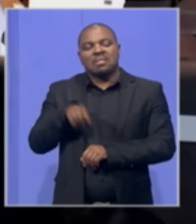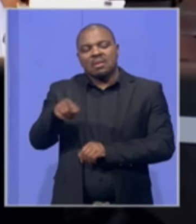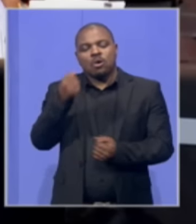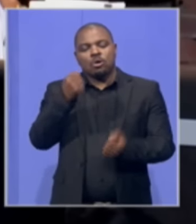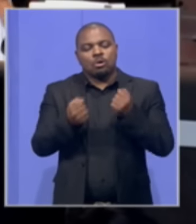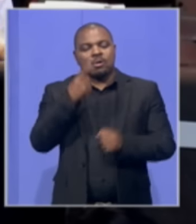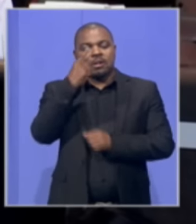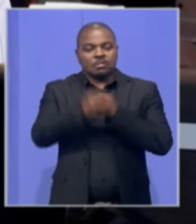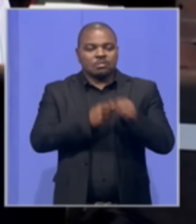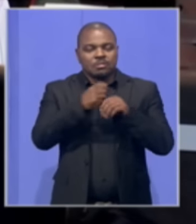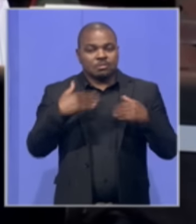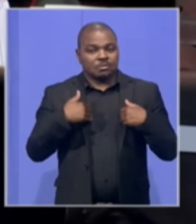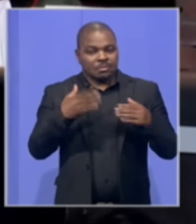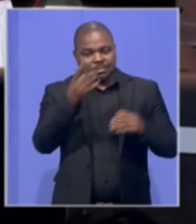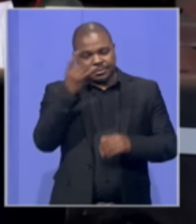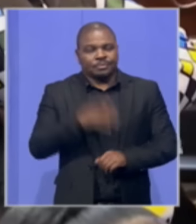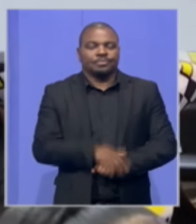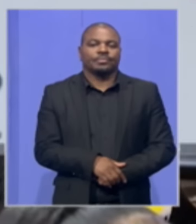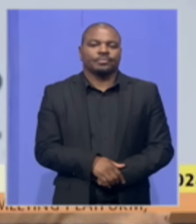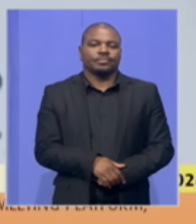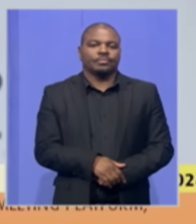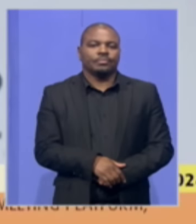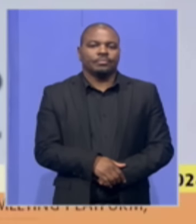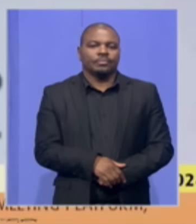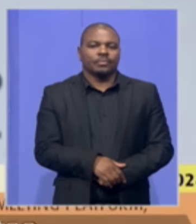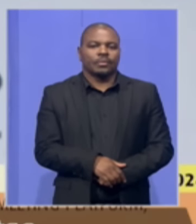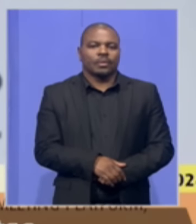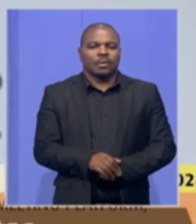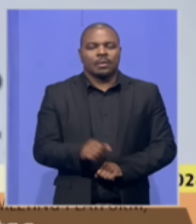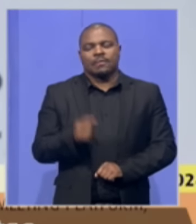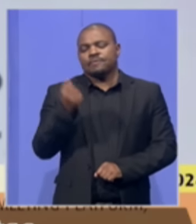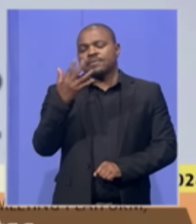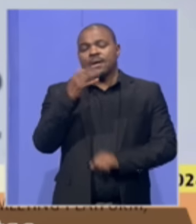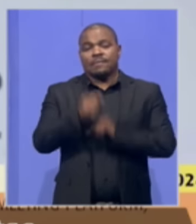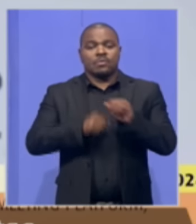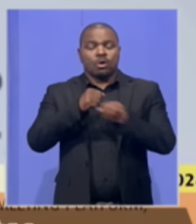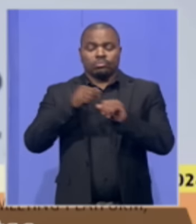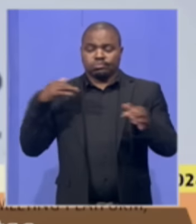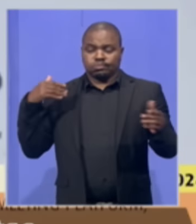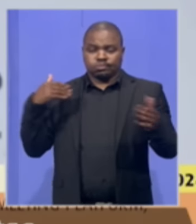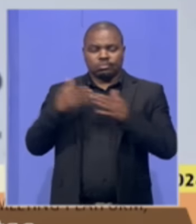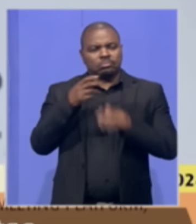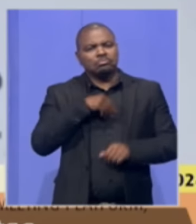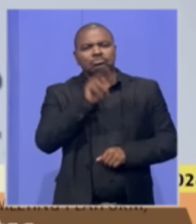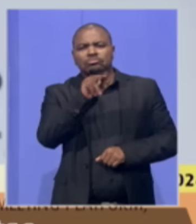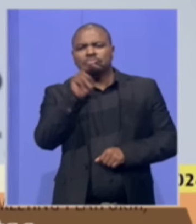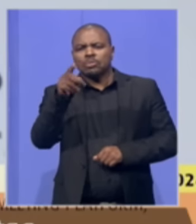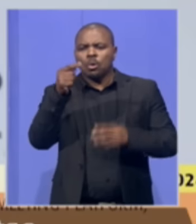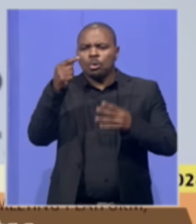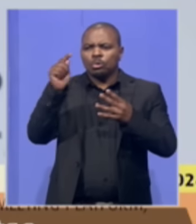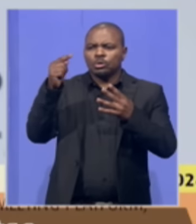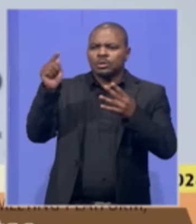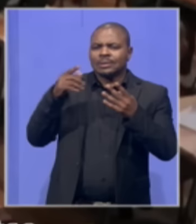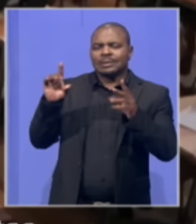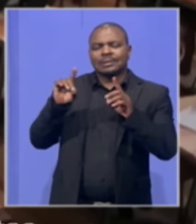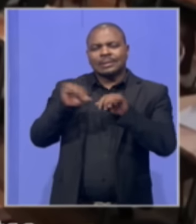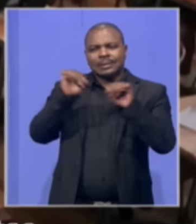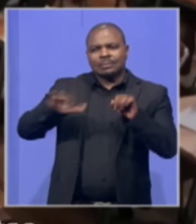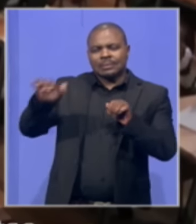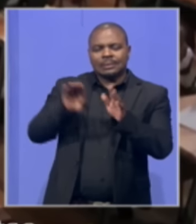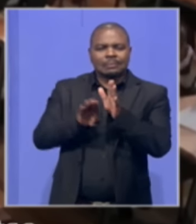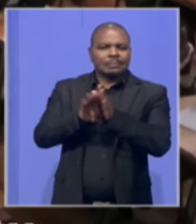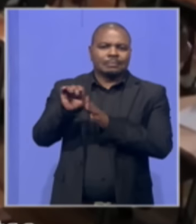kgwedi ya motsheganong. We've seen over the last 5 years improvements in audit outcomes right across the system.